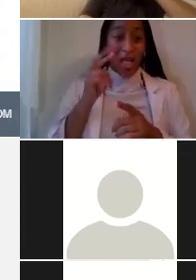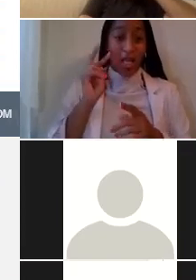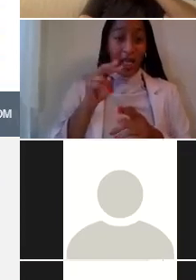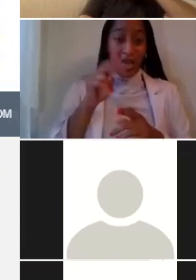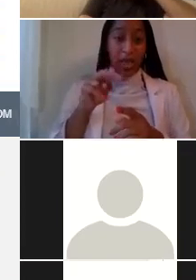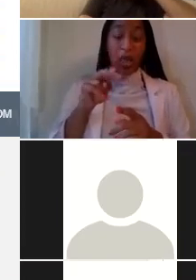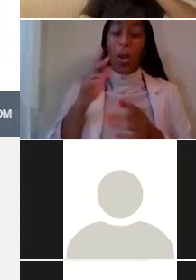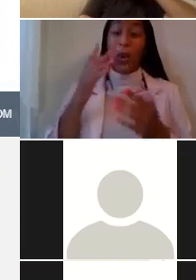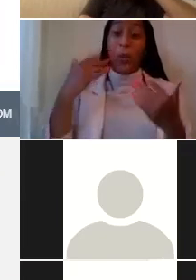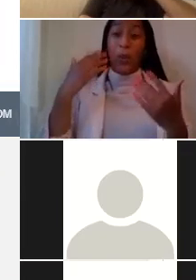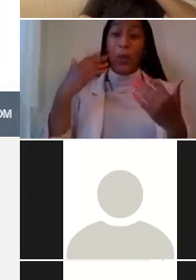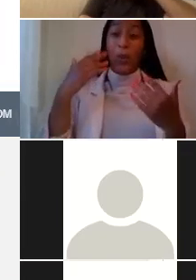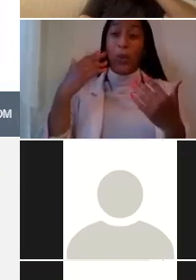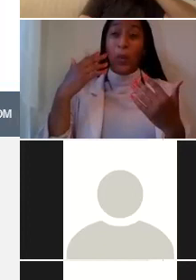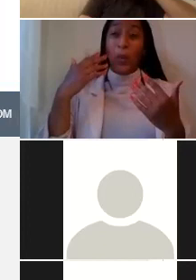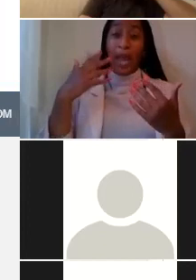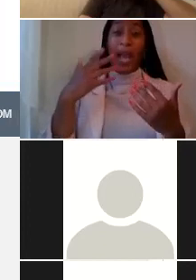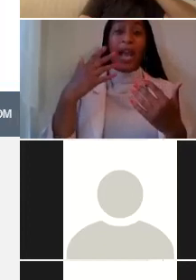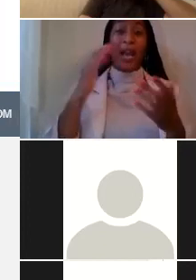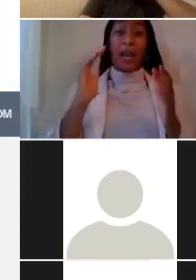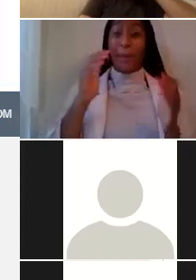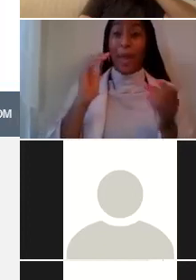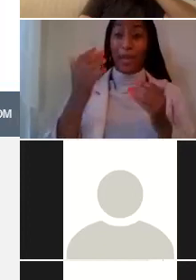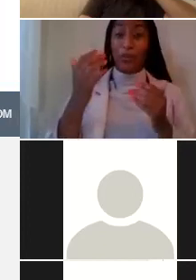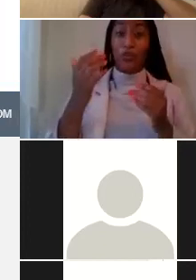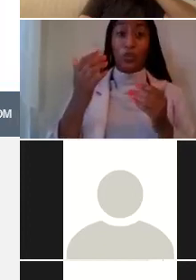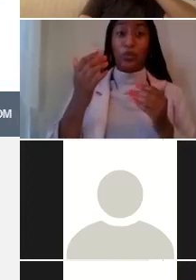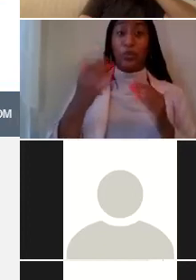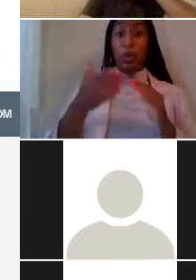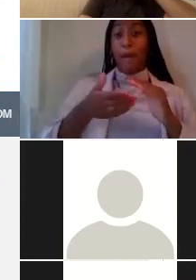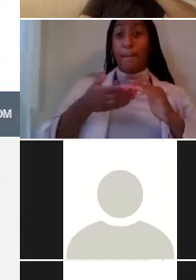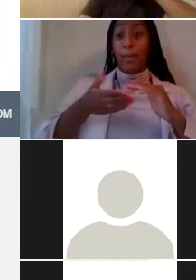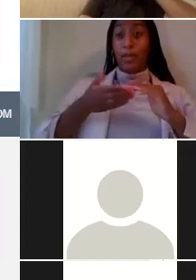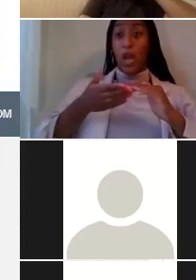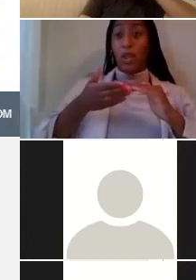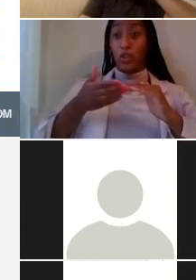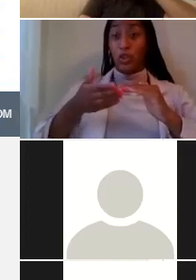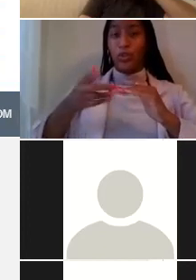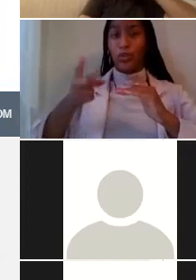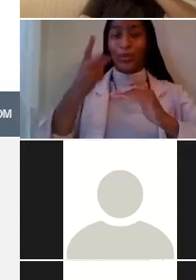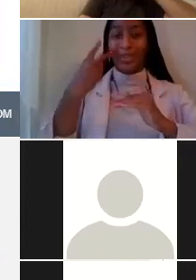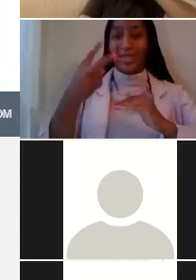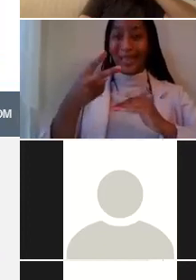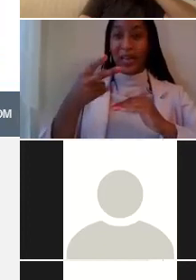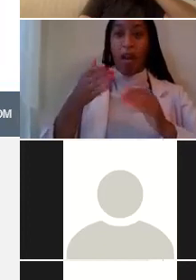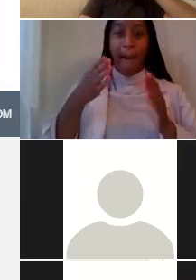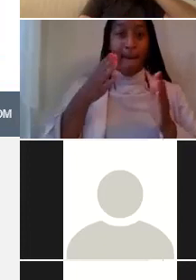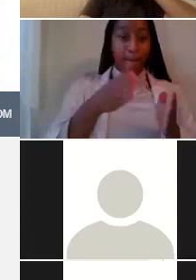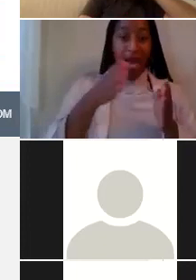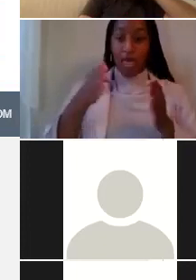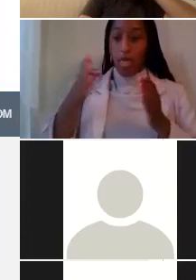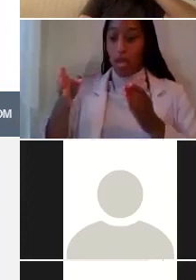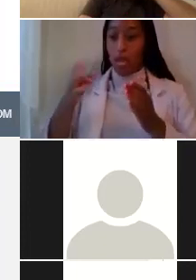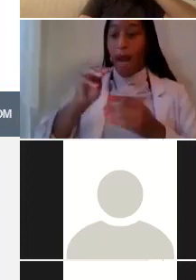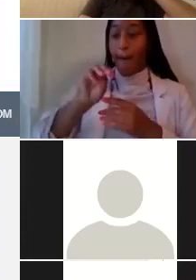But they give a lot of just examples and definitions of methods of heat transfer, and you can take a look at